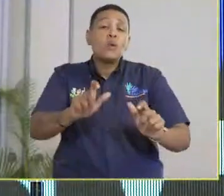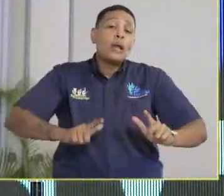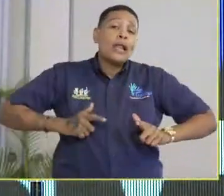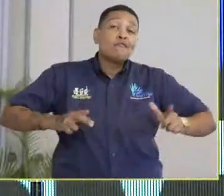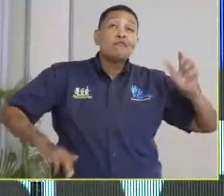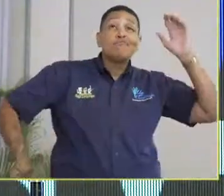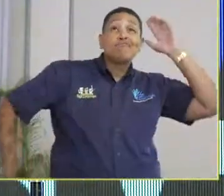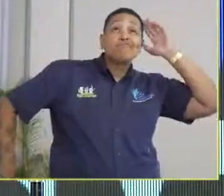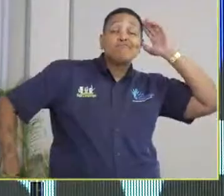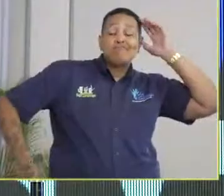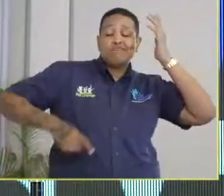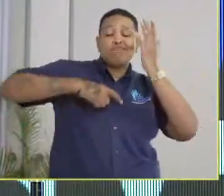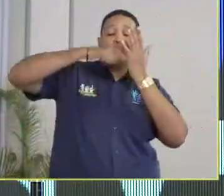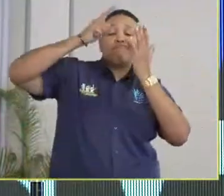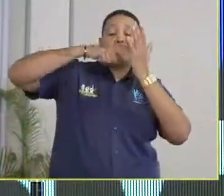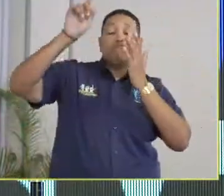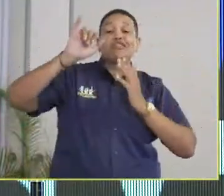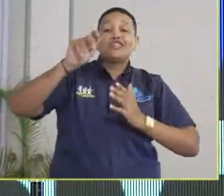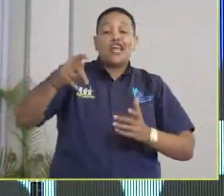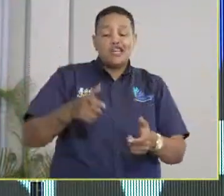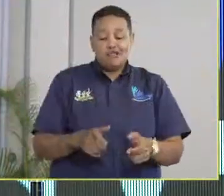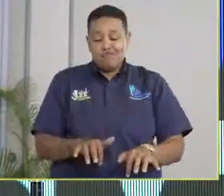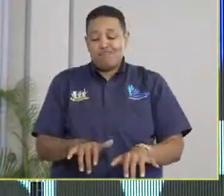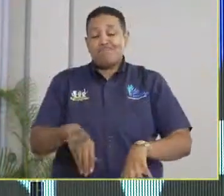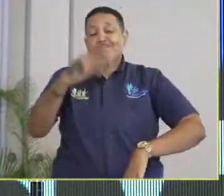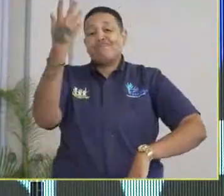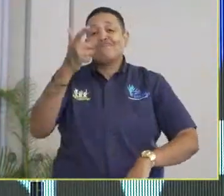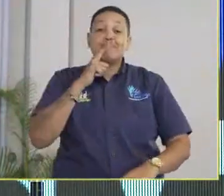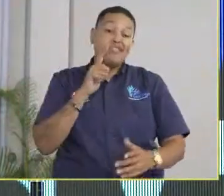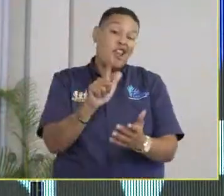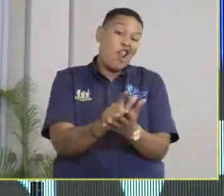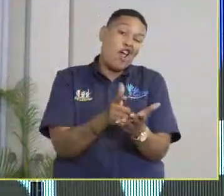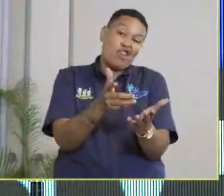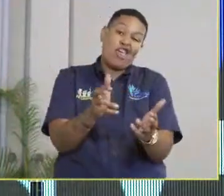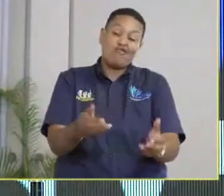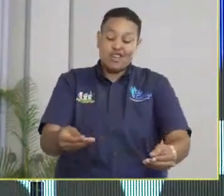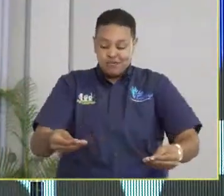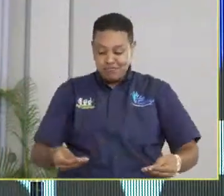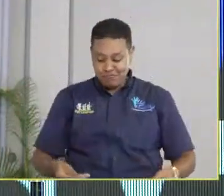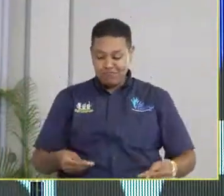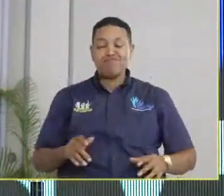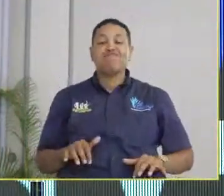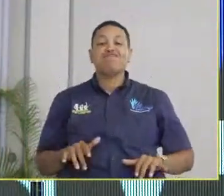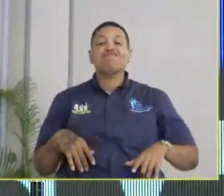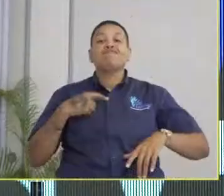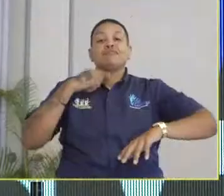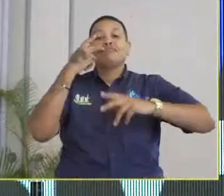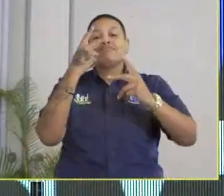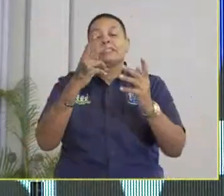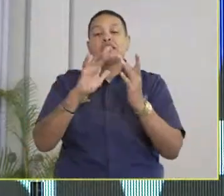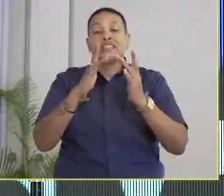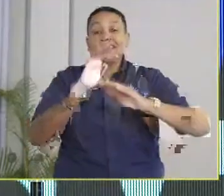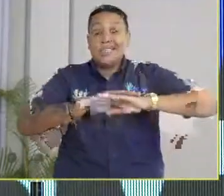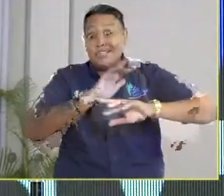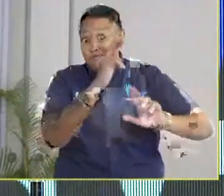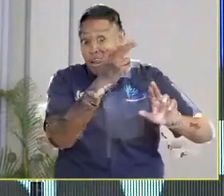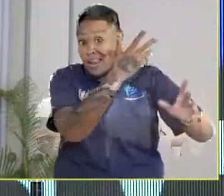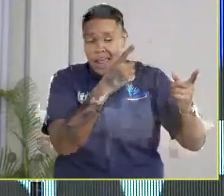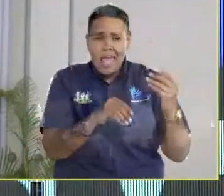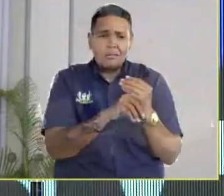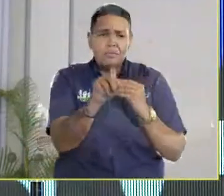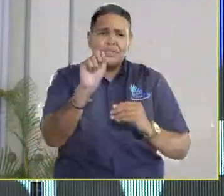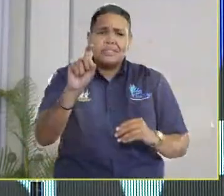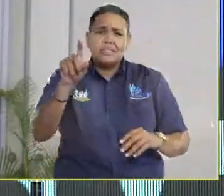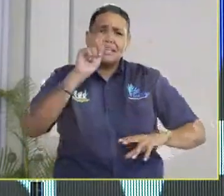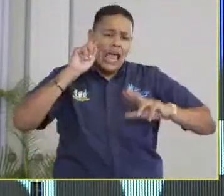room, JLIP brings the law just right to you. We're encouraging you all to visit the portal online. You need